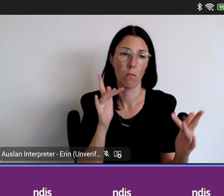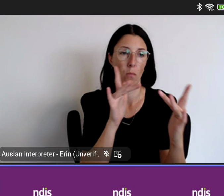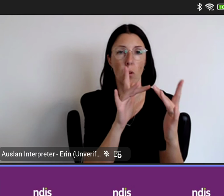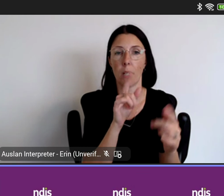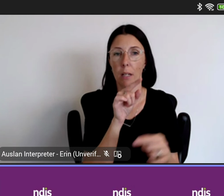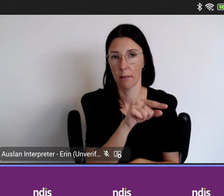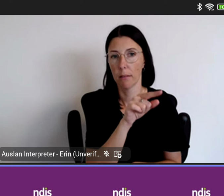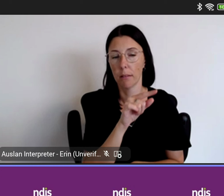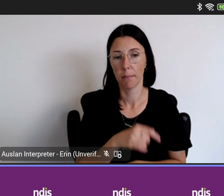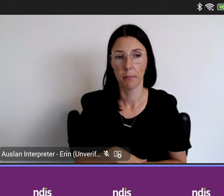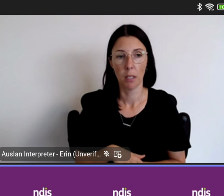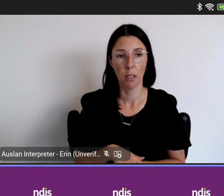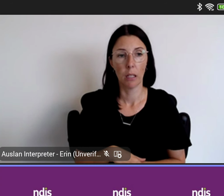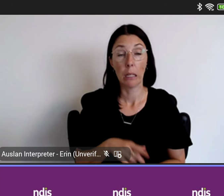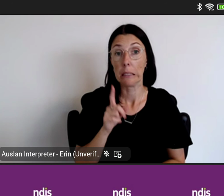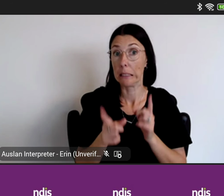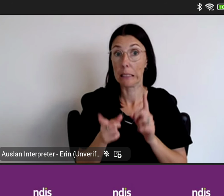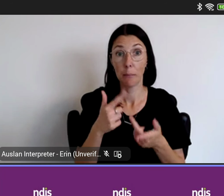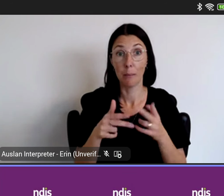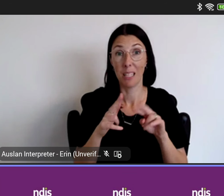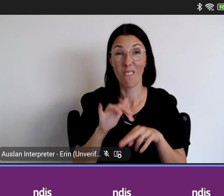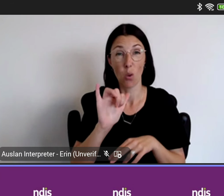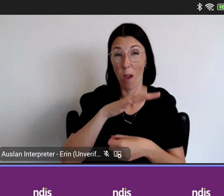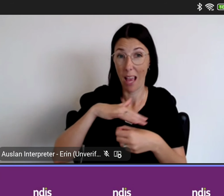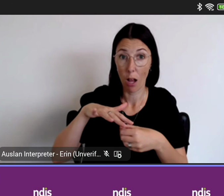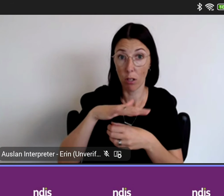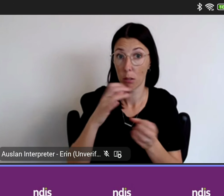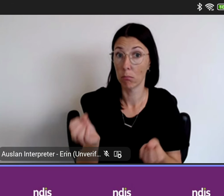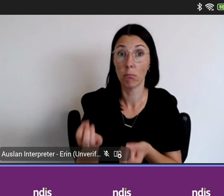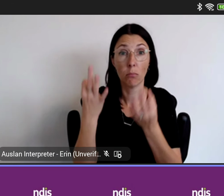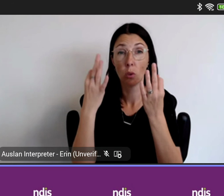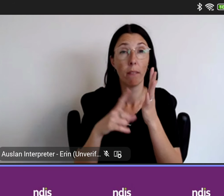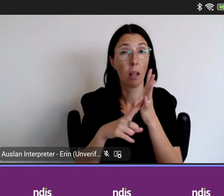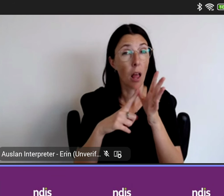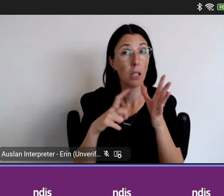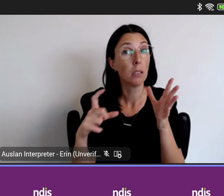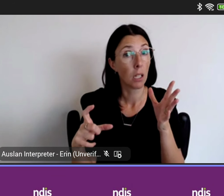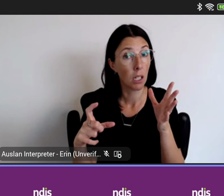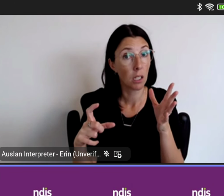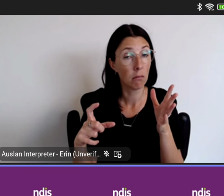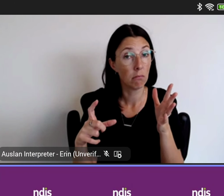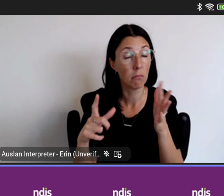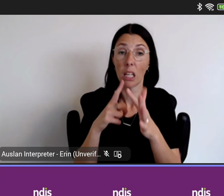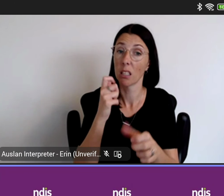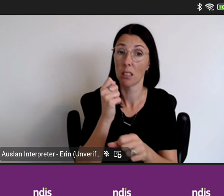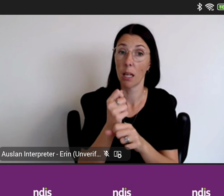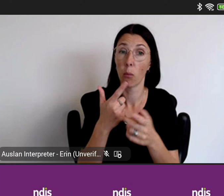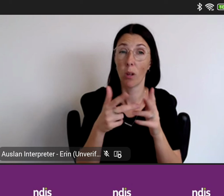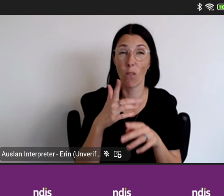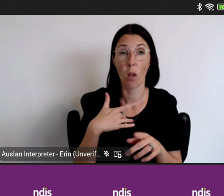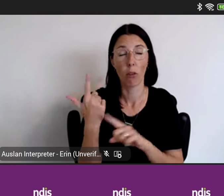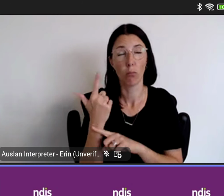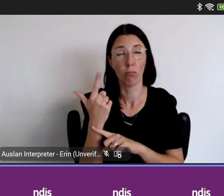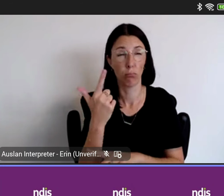have a local area coordinator in your area. For example, if you live remote or very remote